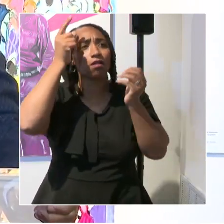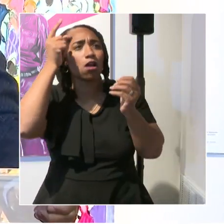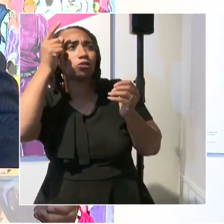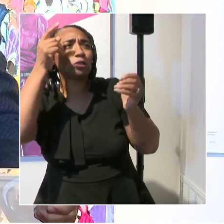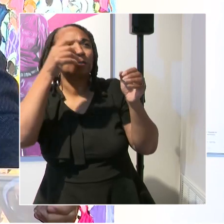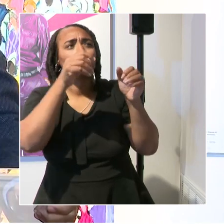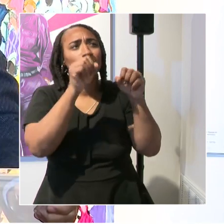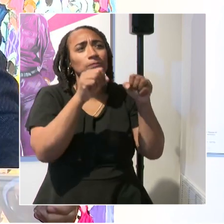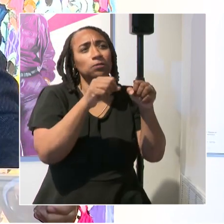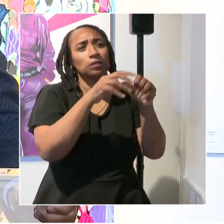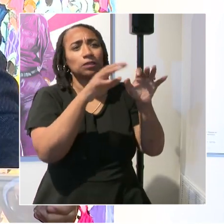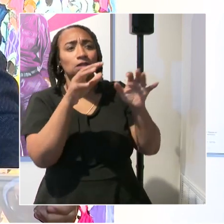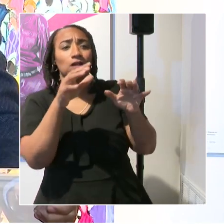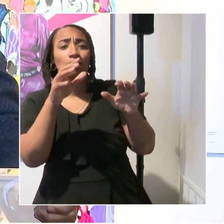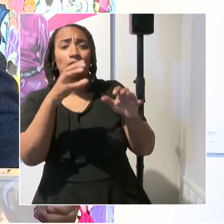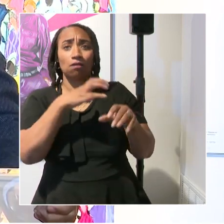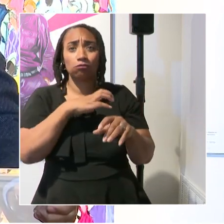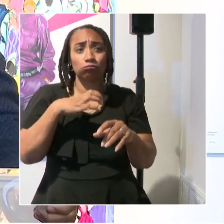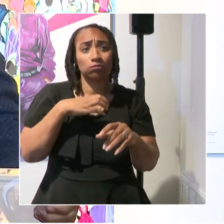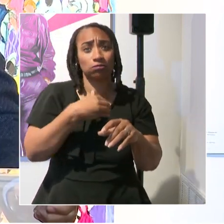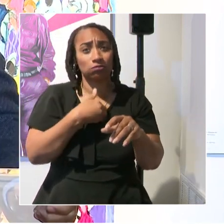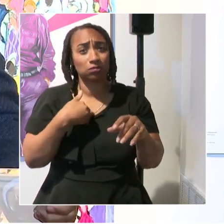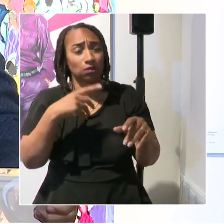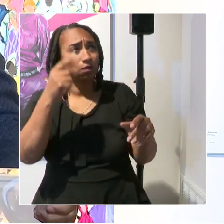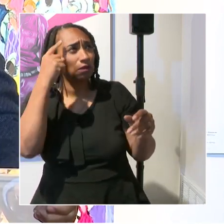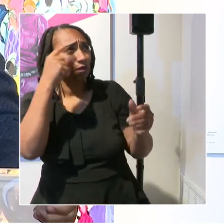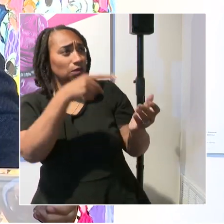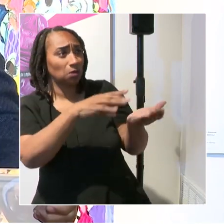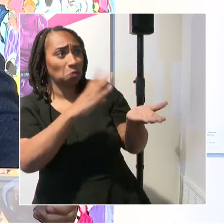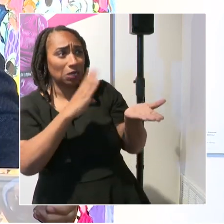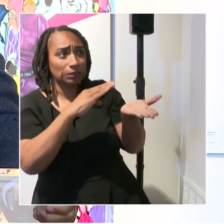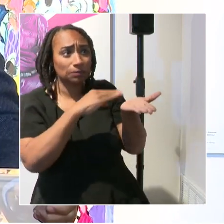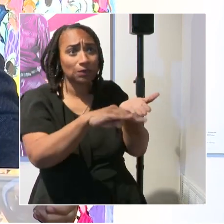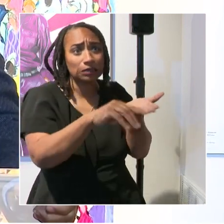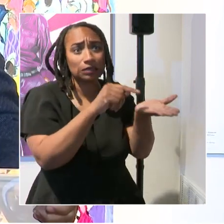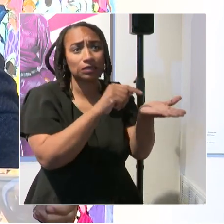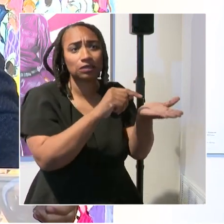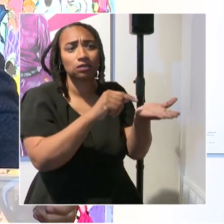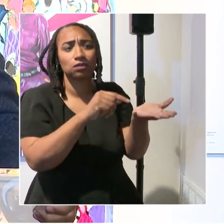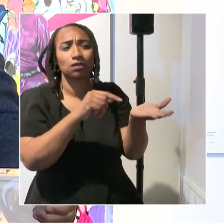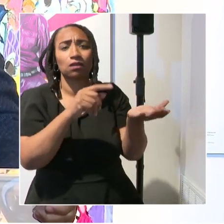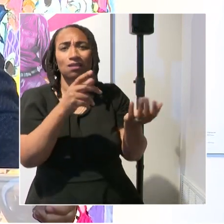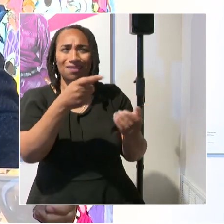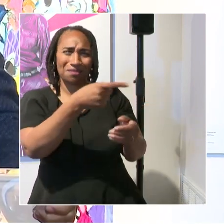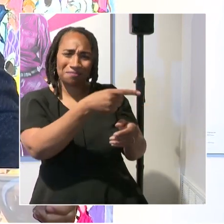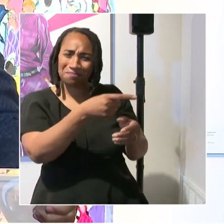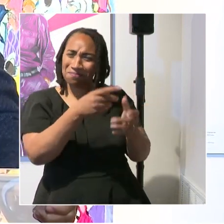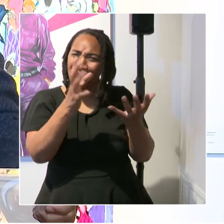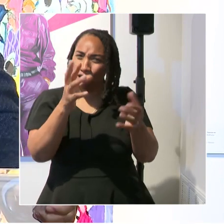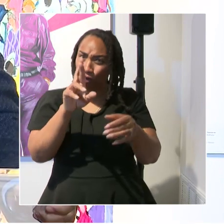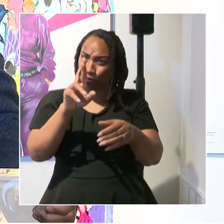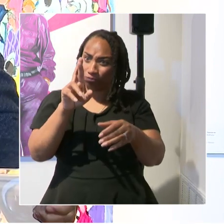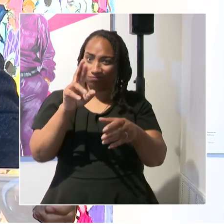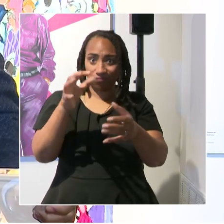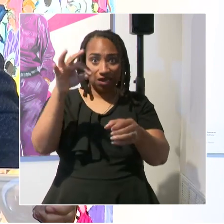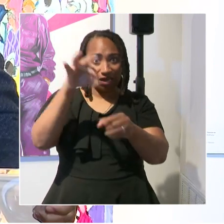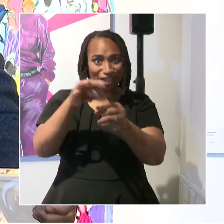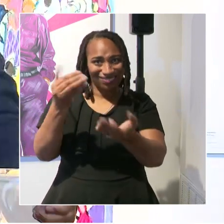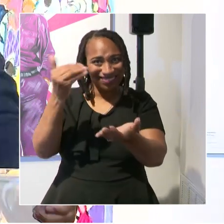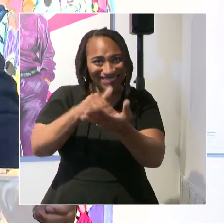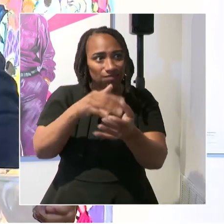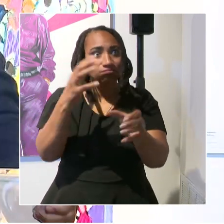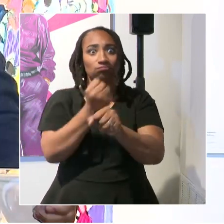if they are considering to expel him, that he was just reelected, he'll be sworn back in